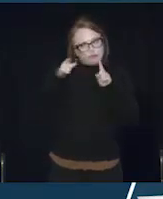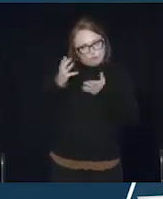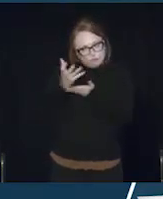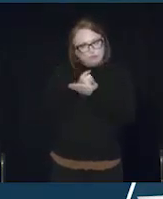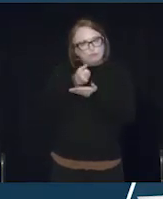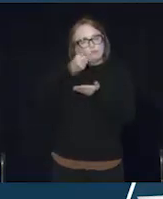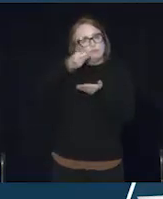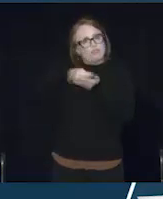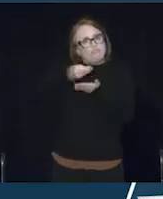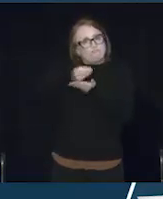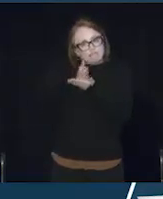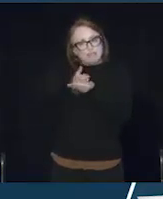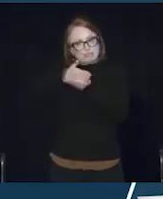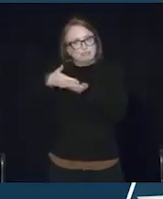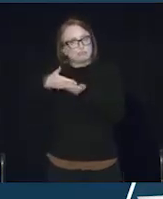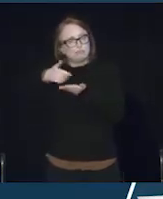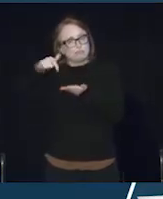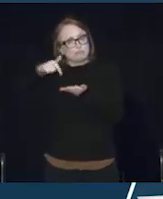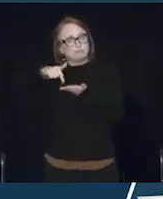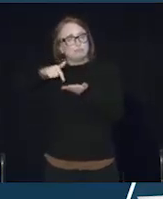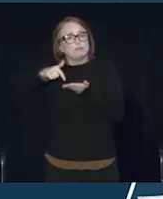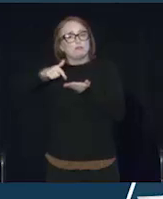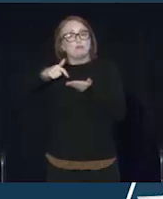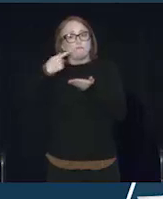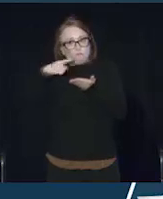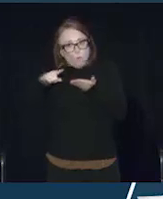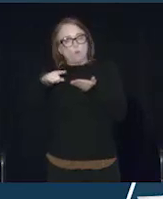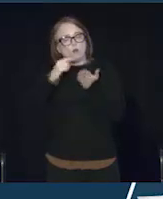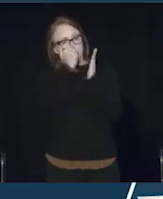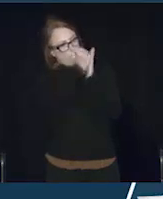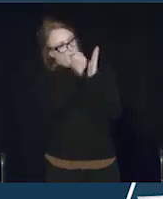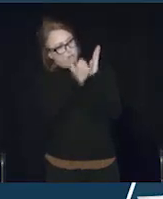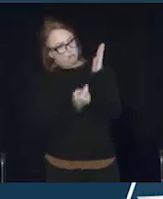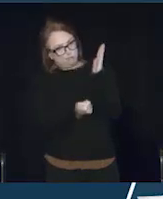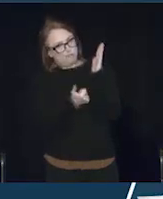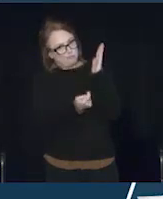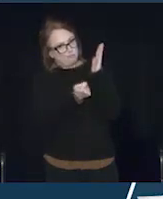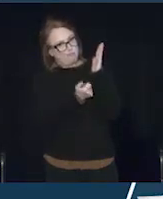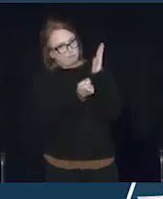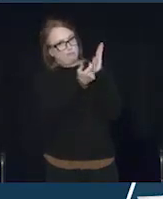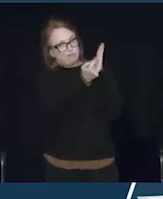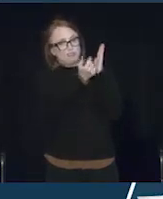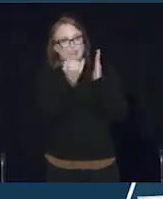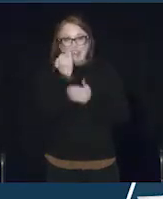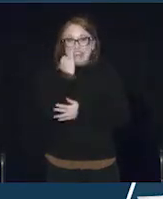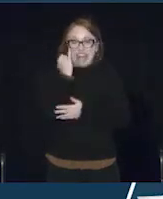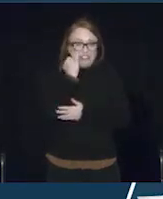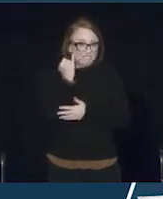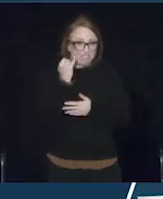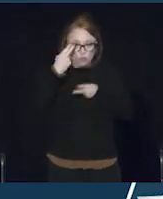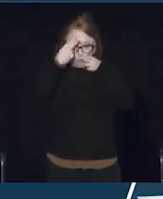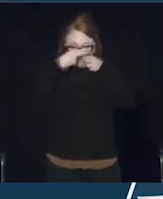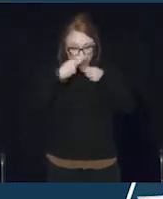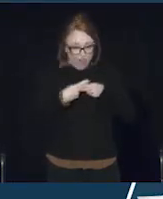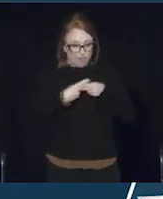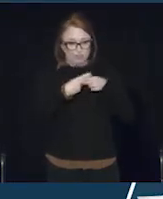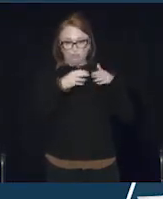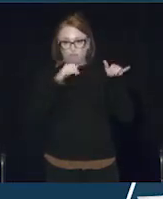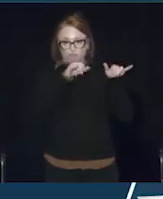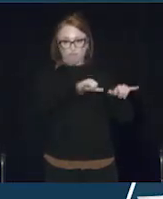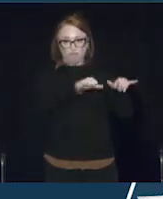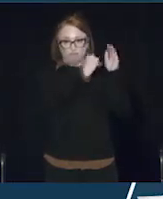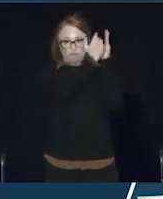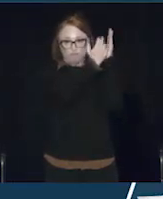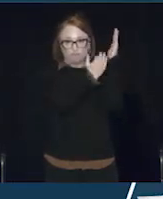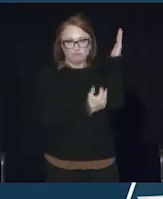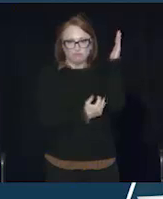this upcoming budget to take people off the wait list. If you guys are not taking these people off the wait list, where is